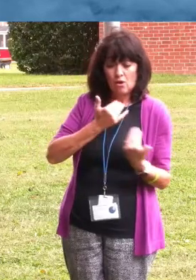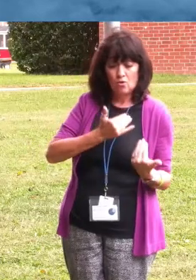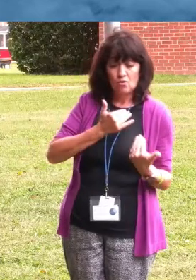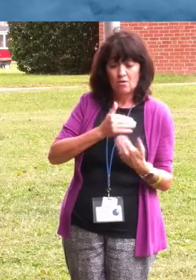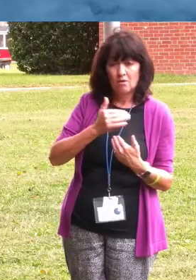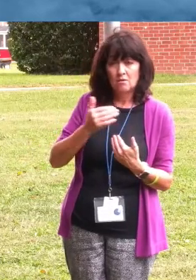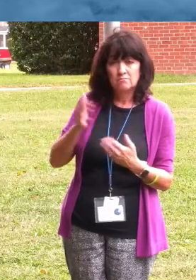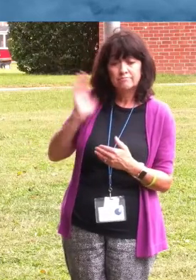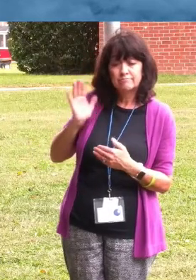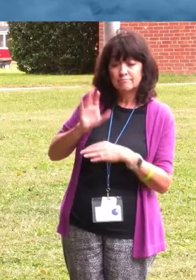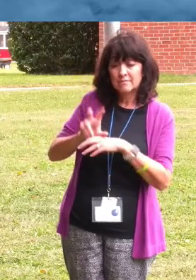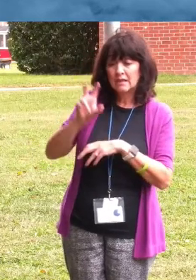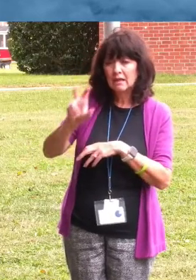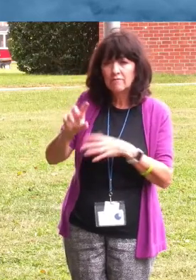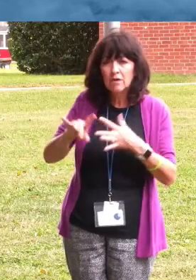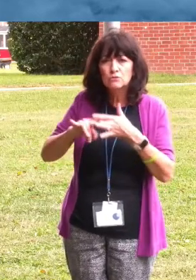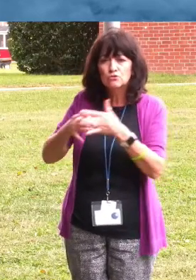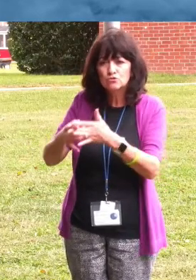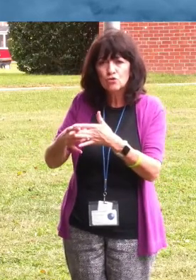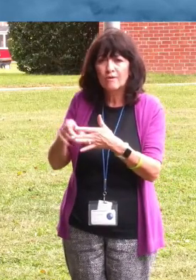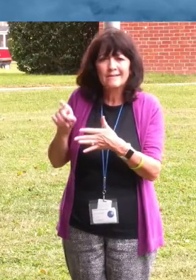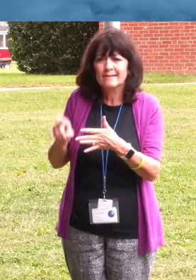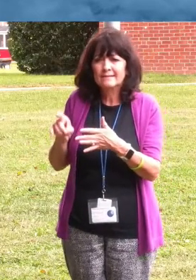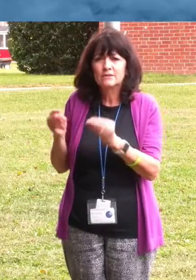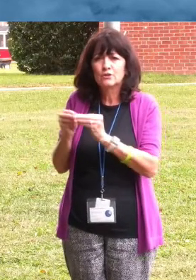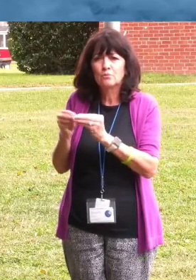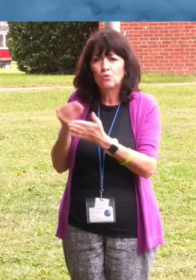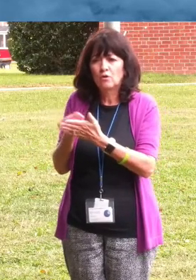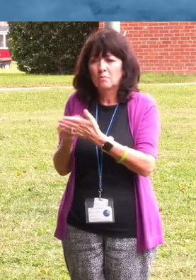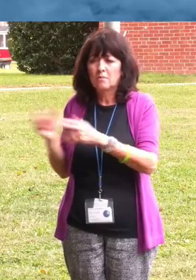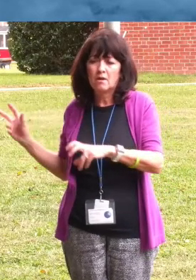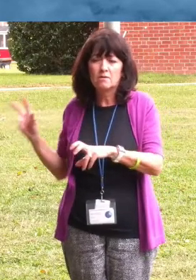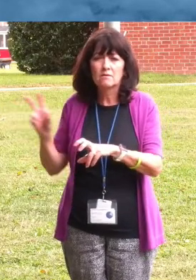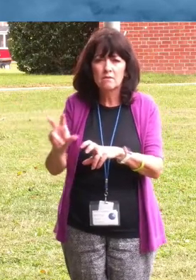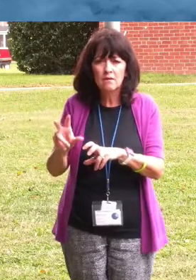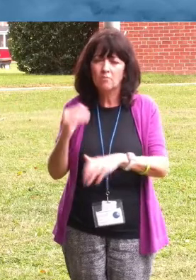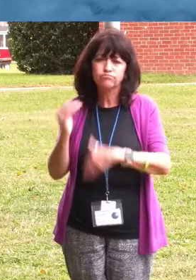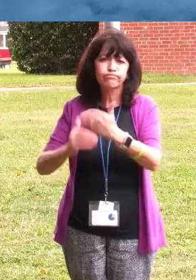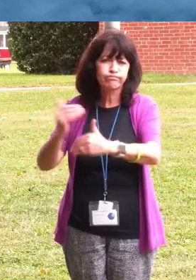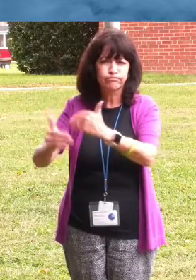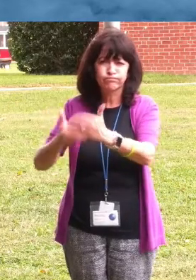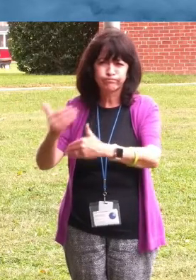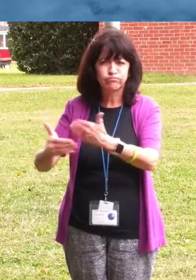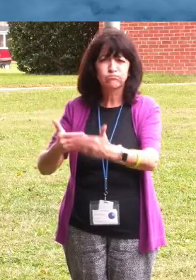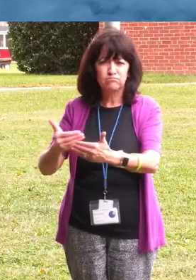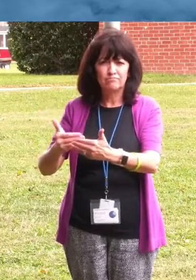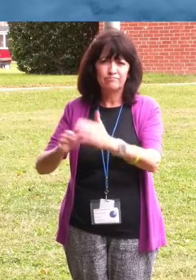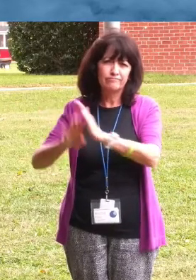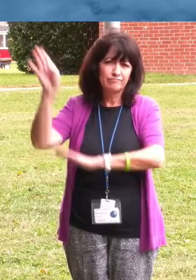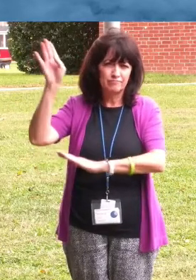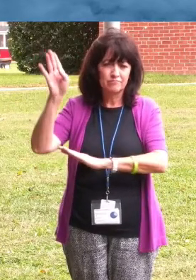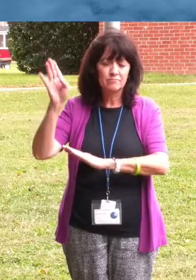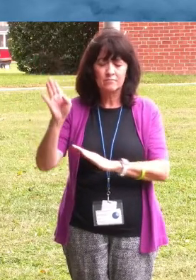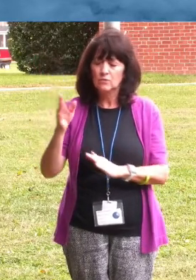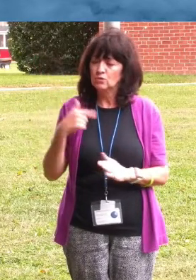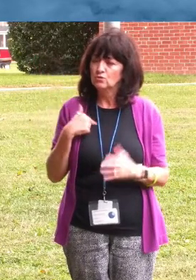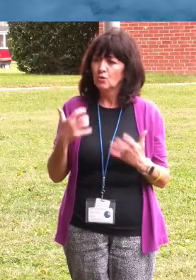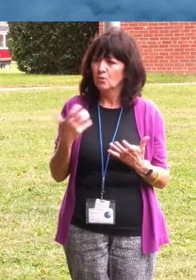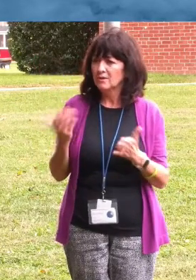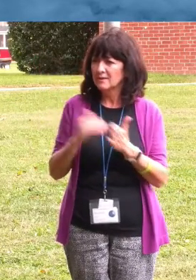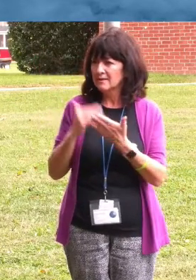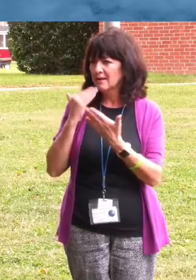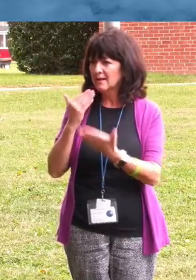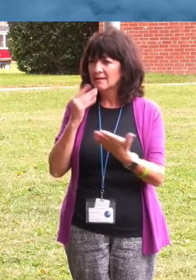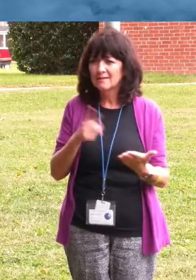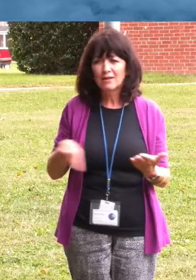and local government. So again, just to wrap it up by thanking all of you for the tremendous work that you do here. You're